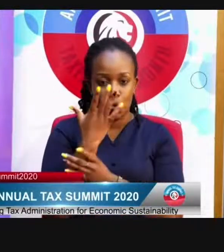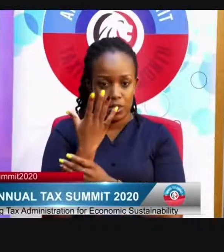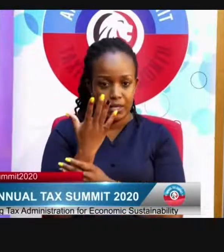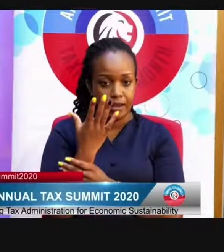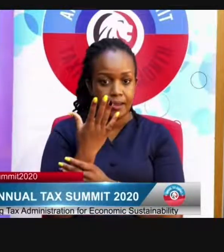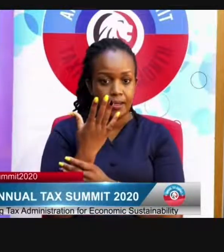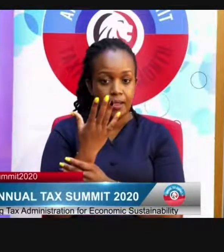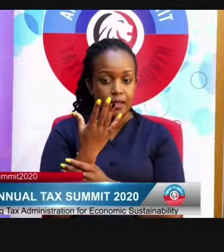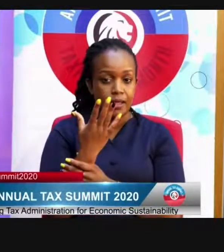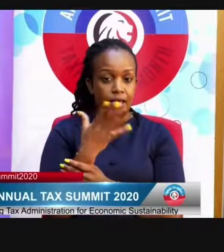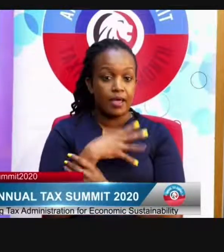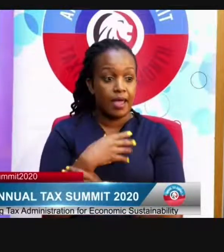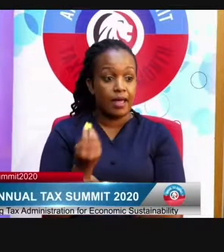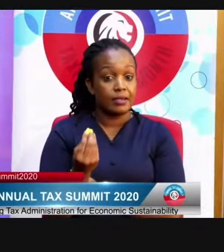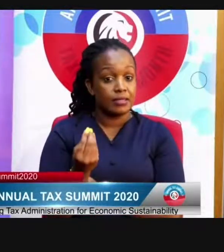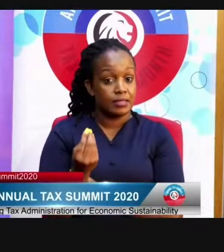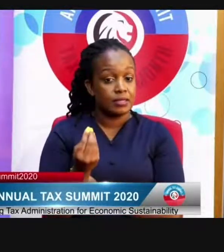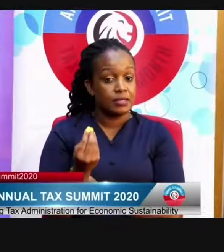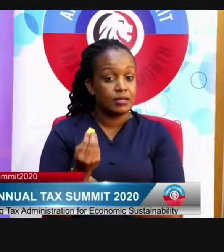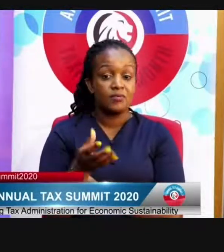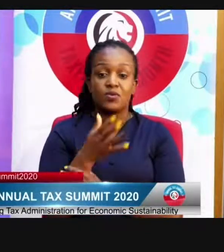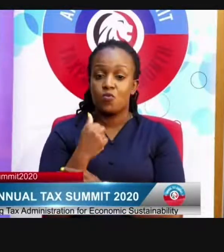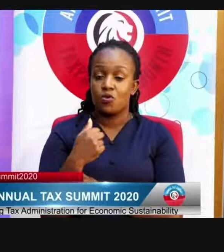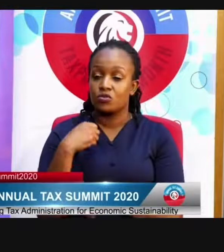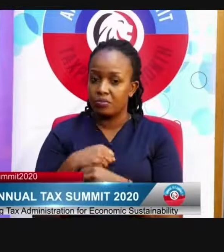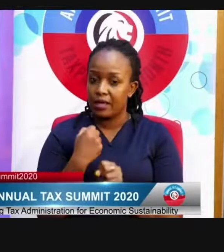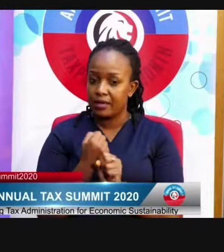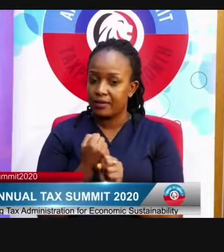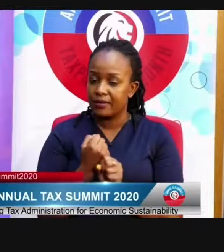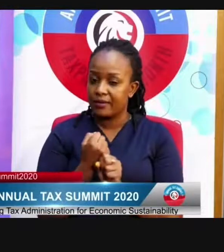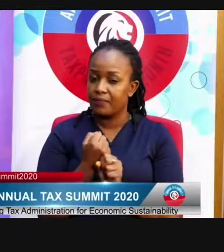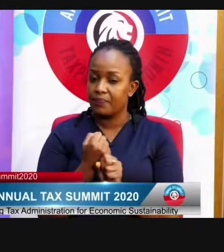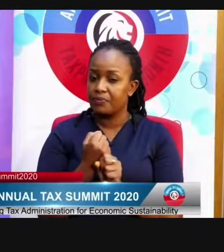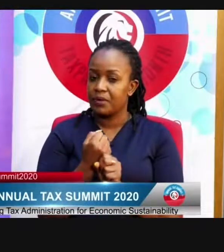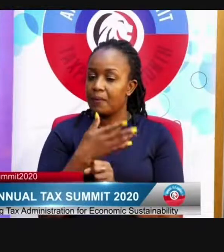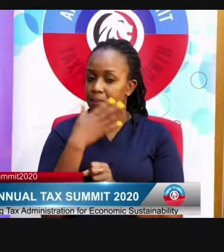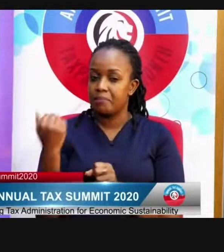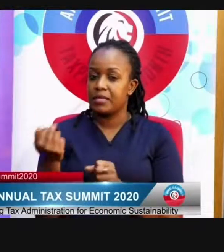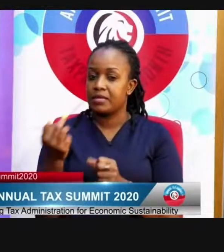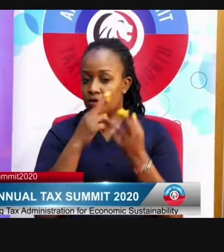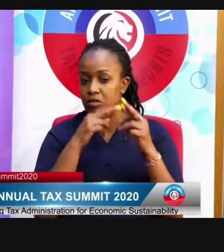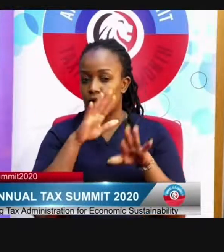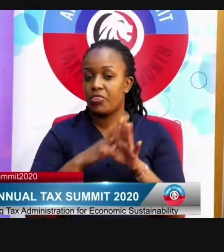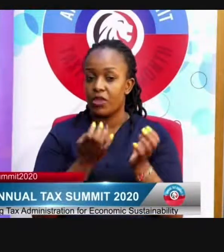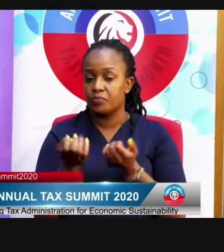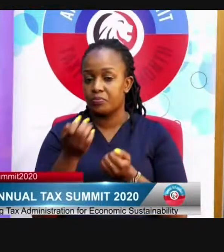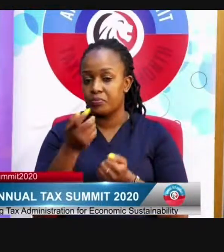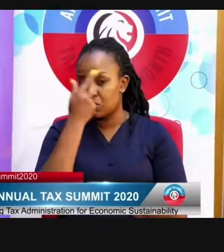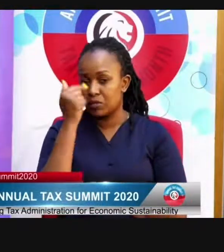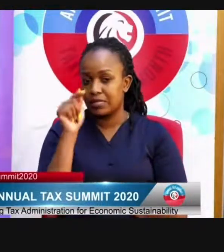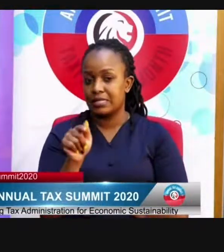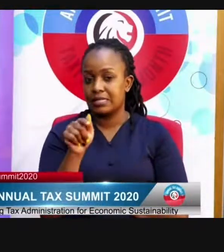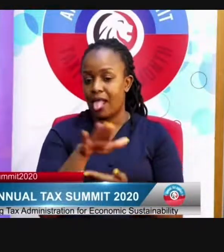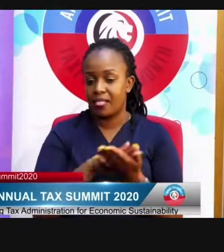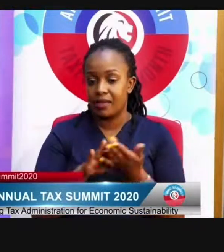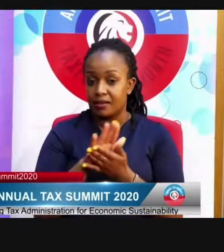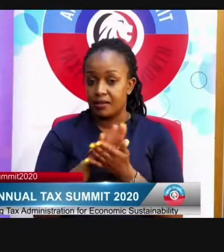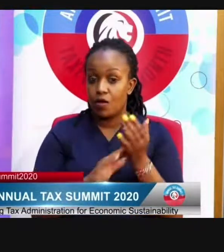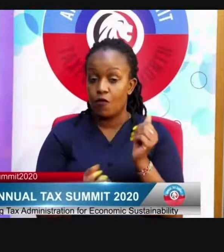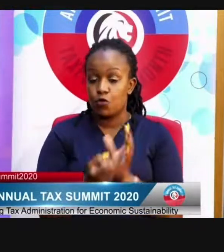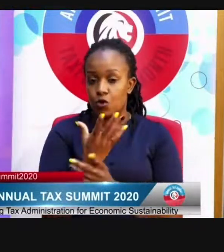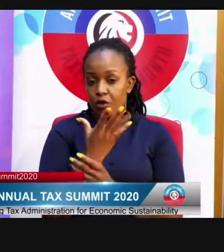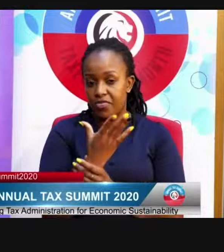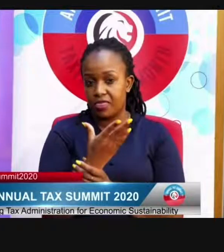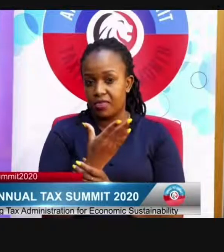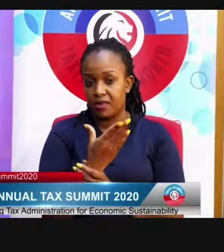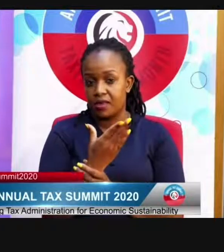at making inroads into that economy because we believe that that is also an area of growth. And not only are we